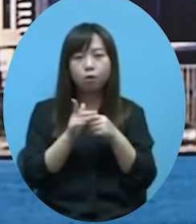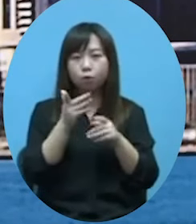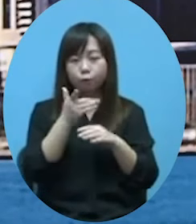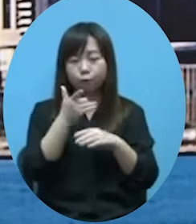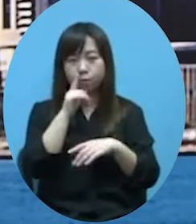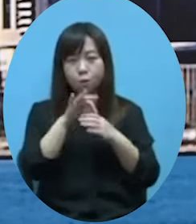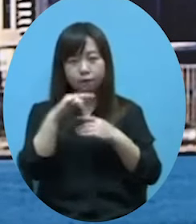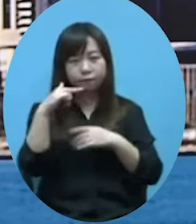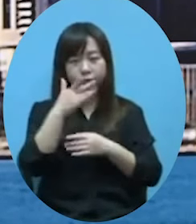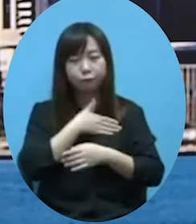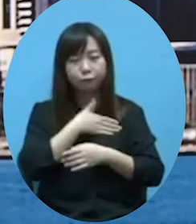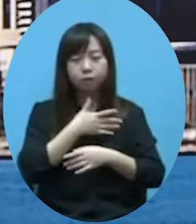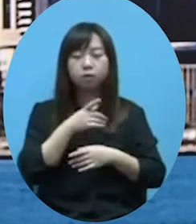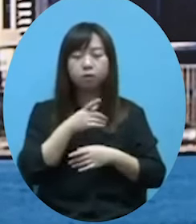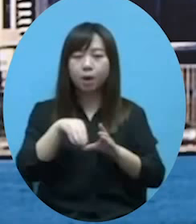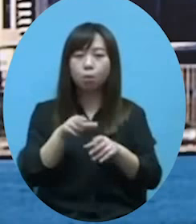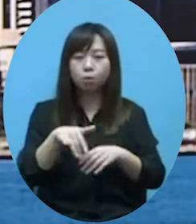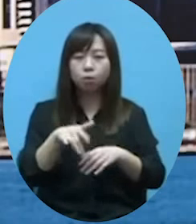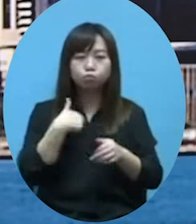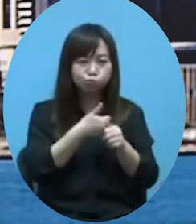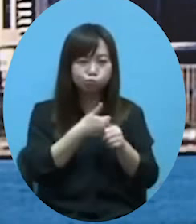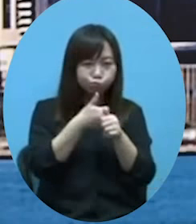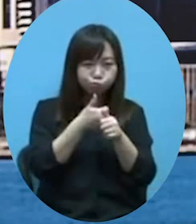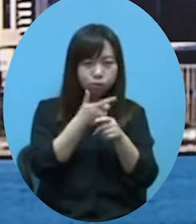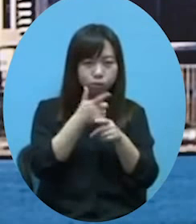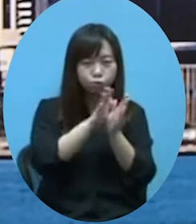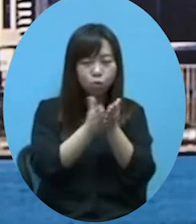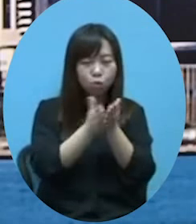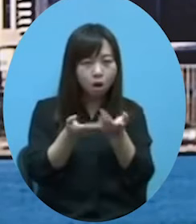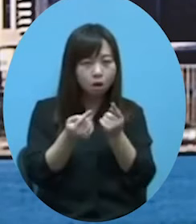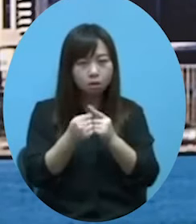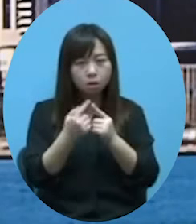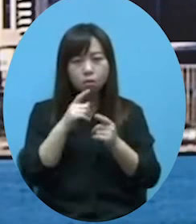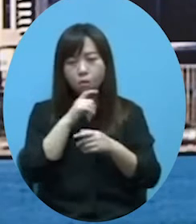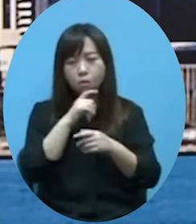as other contactsto keep them on medical surveillance only